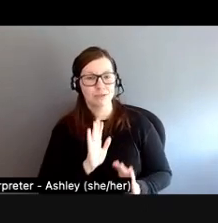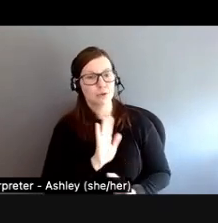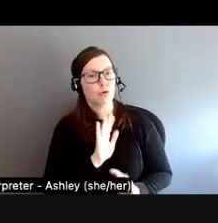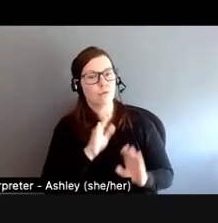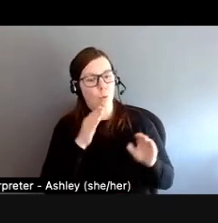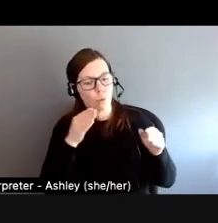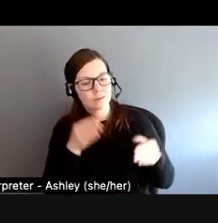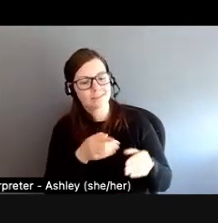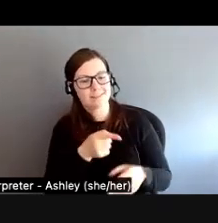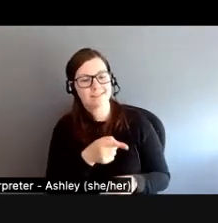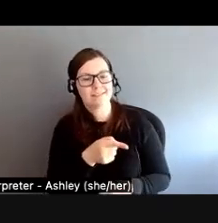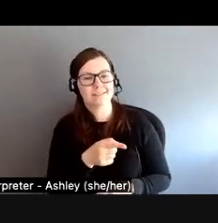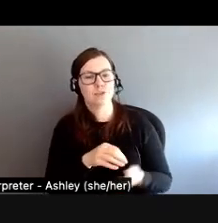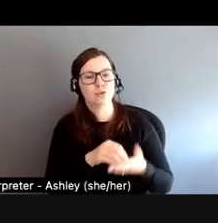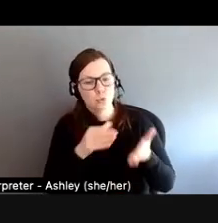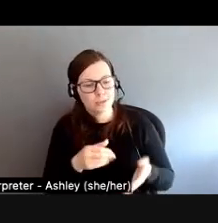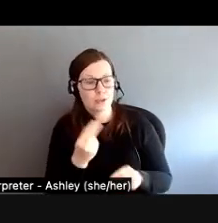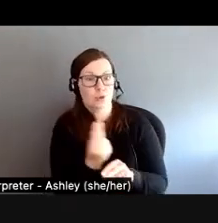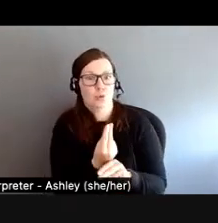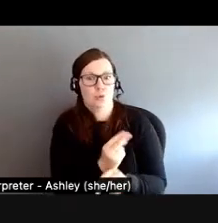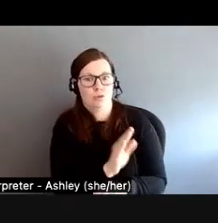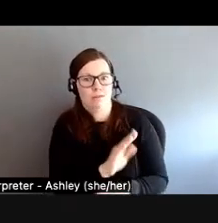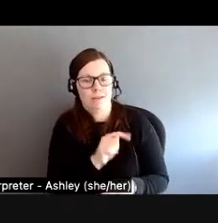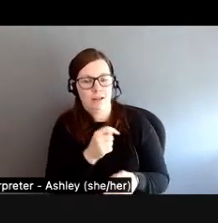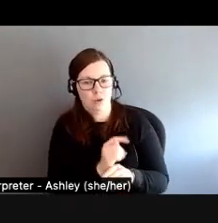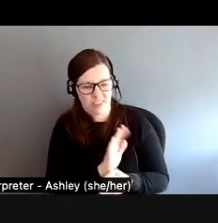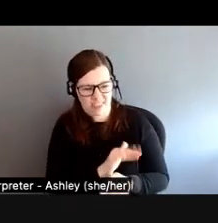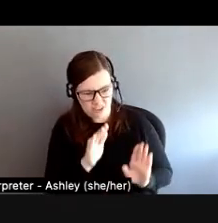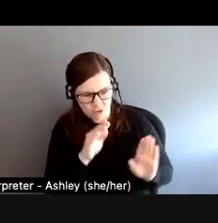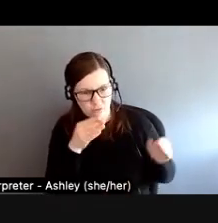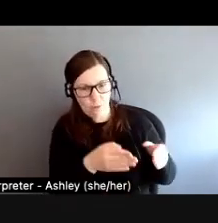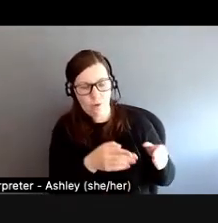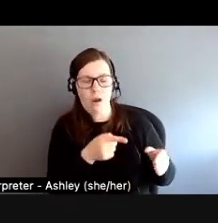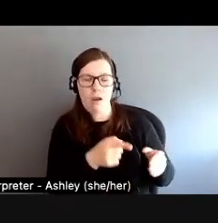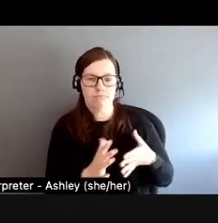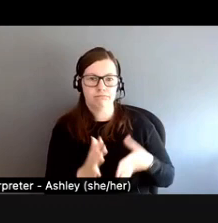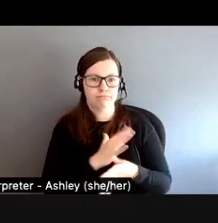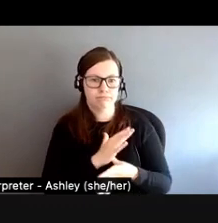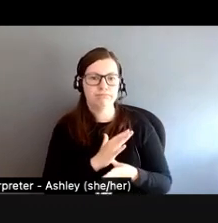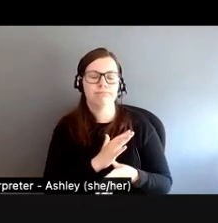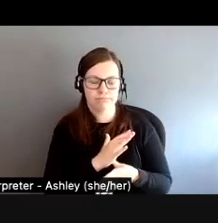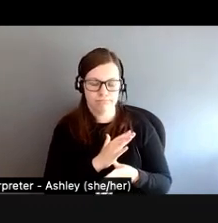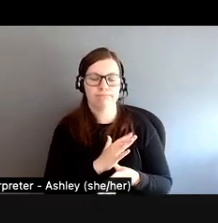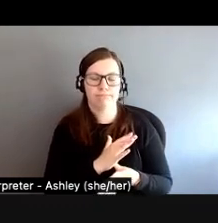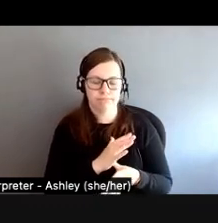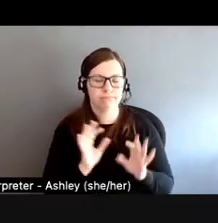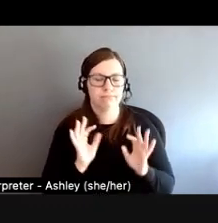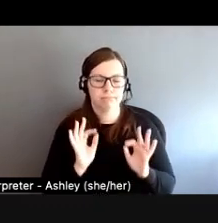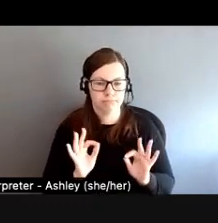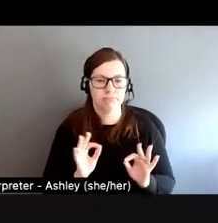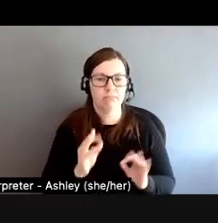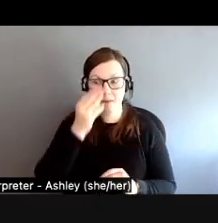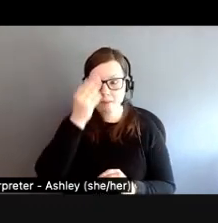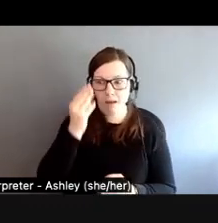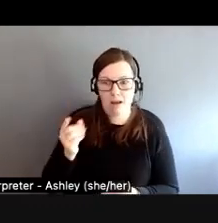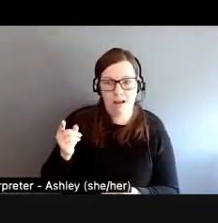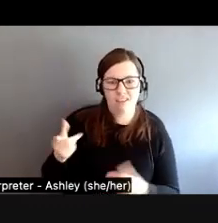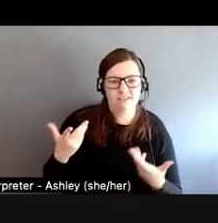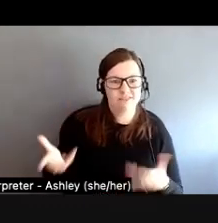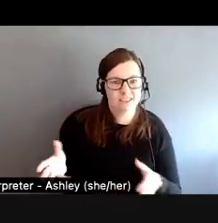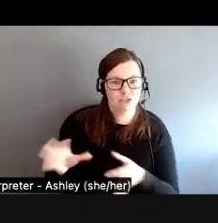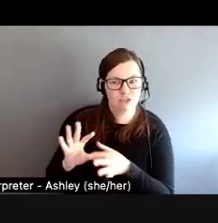on users, and I think Monica mentioned in the chat just that idea of sort of helping people understand how to use YouTube videos.